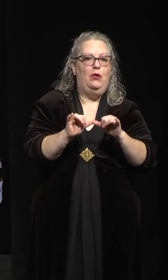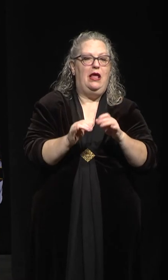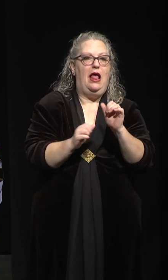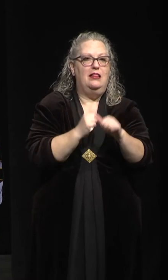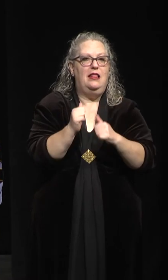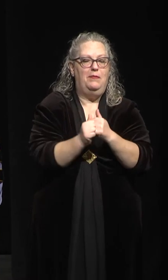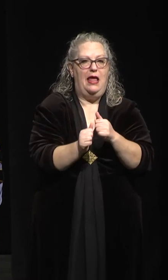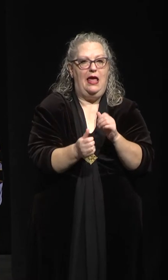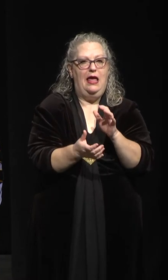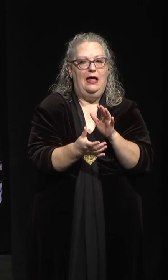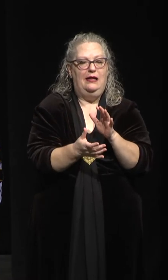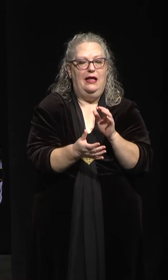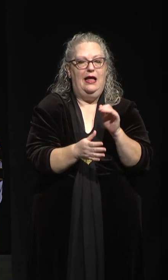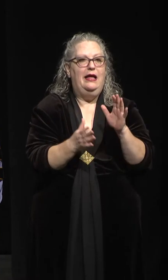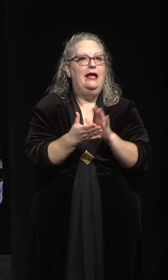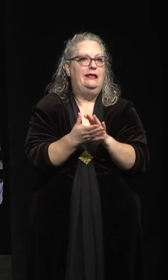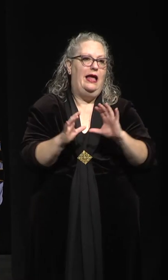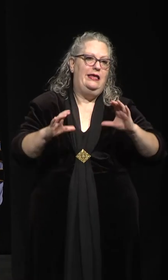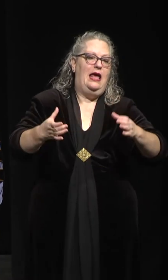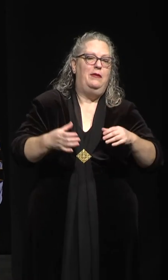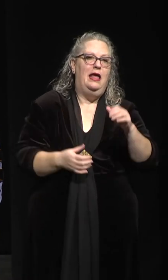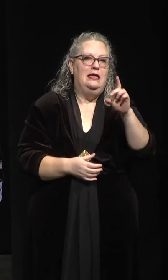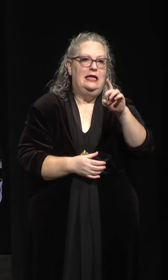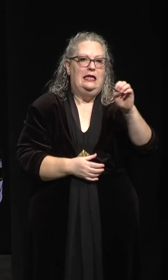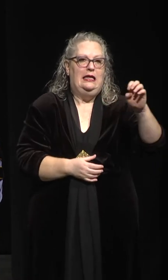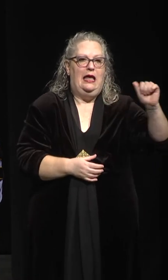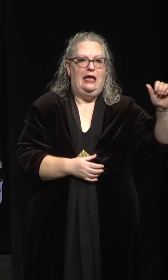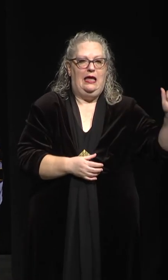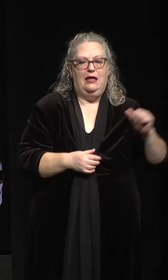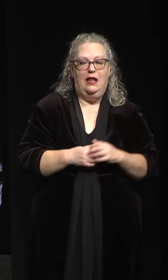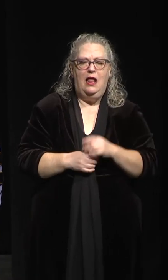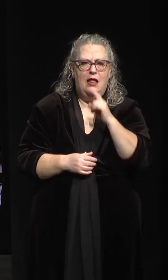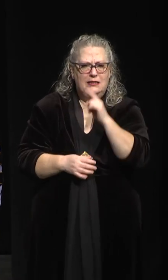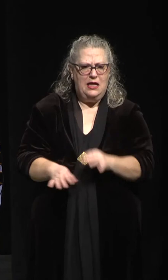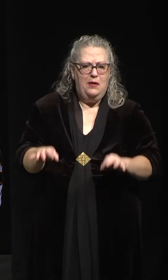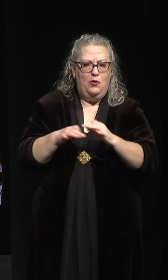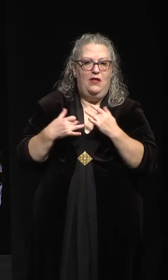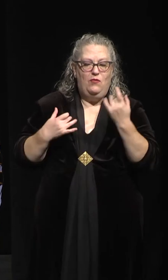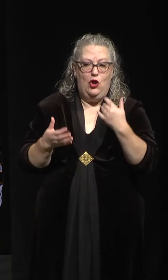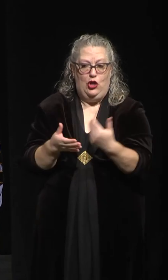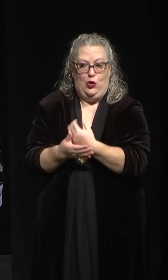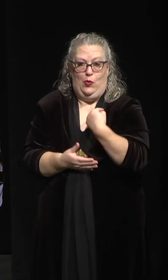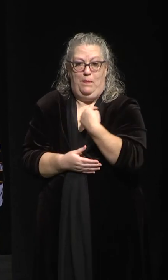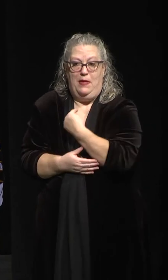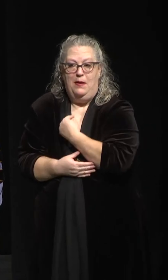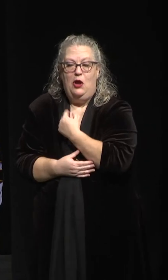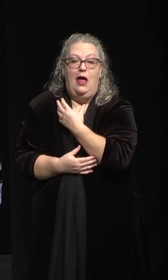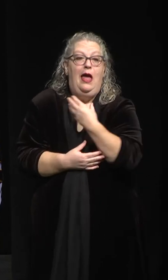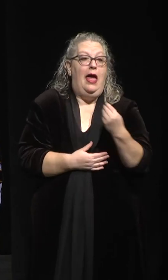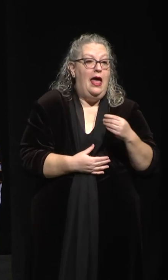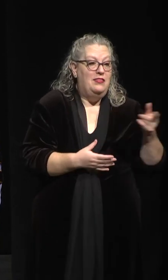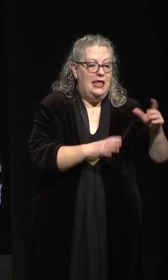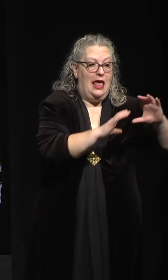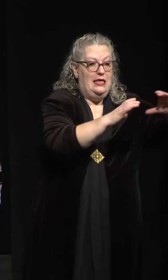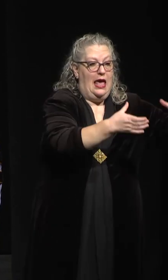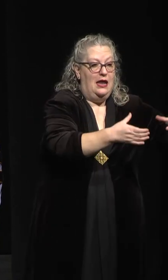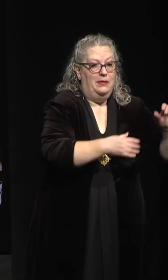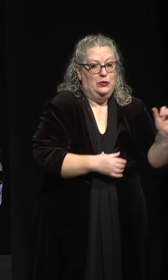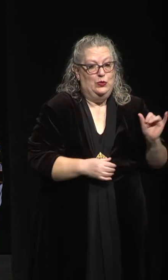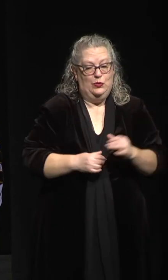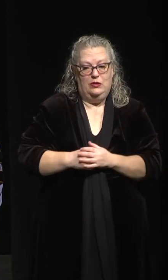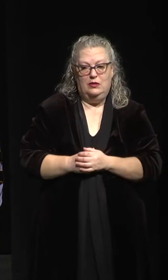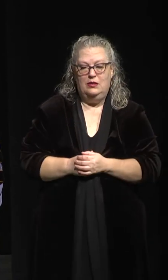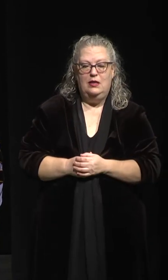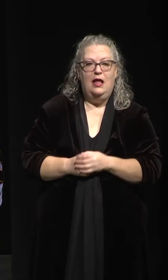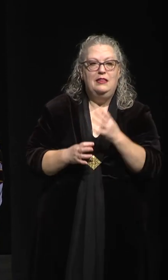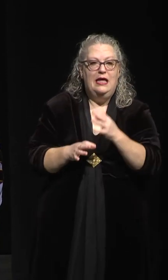Alumni Academy. This is an important occasion for both the new member and the academy.